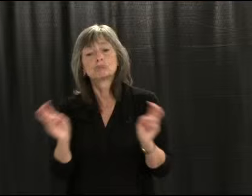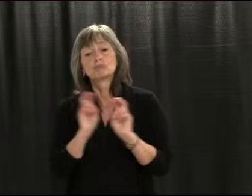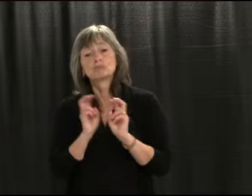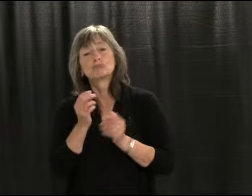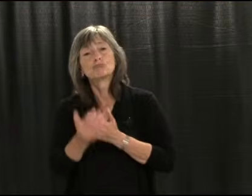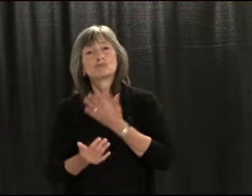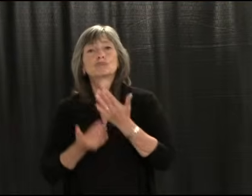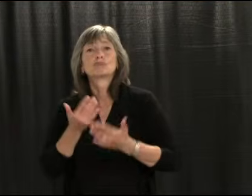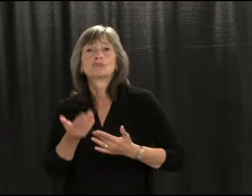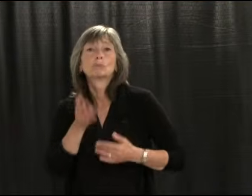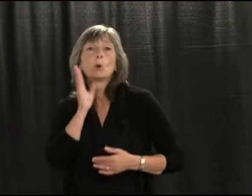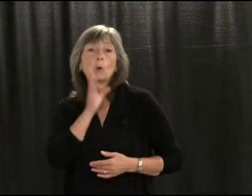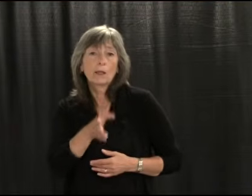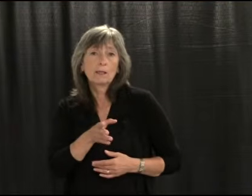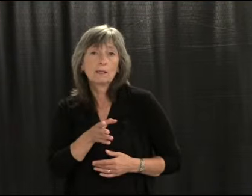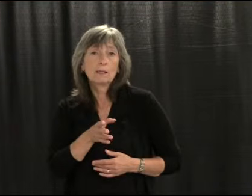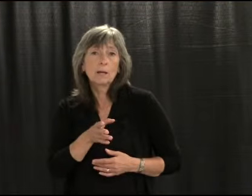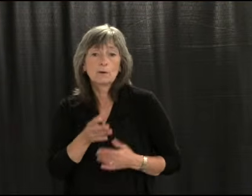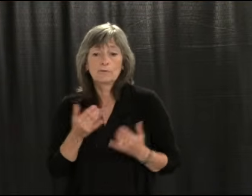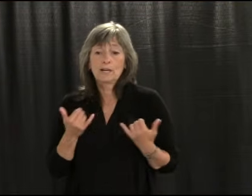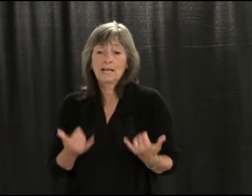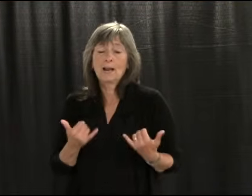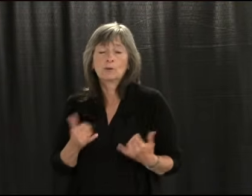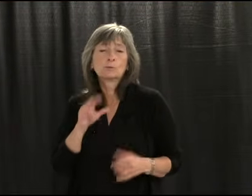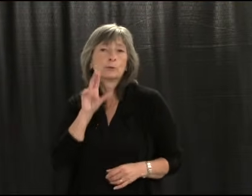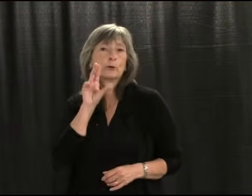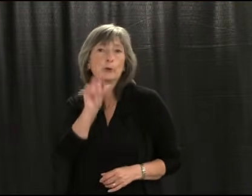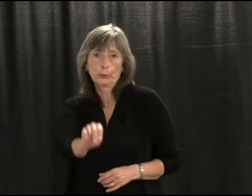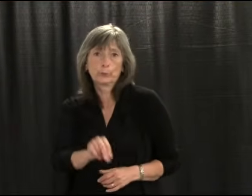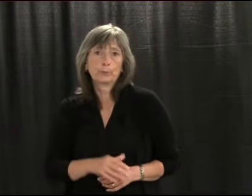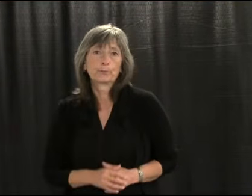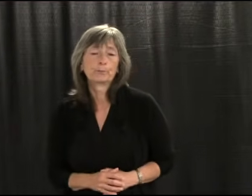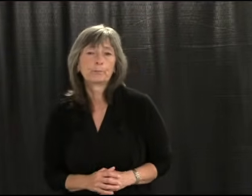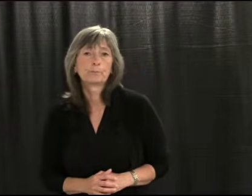enjoy a backyard fire again. But that time is not right now.